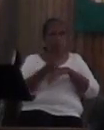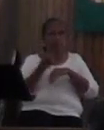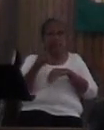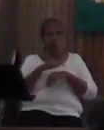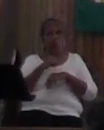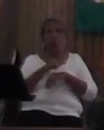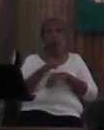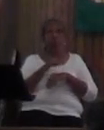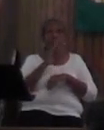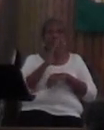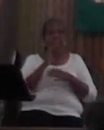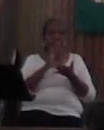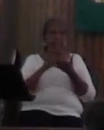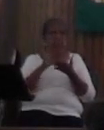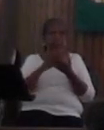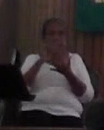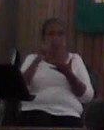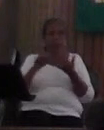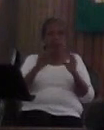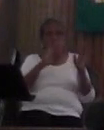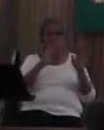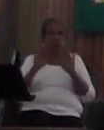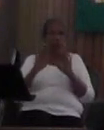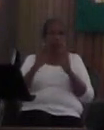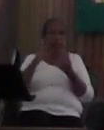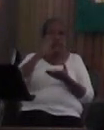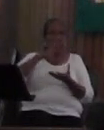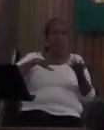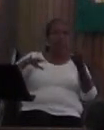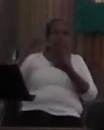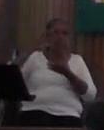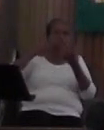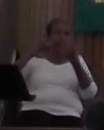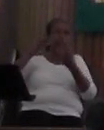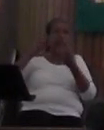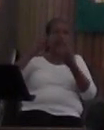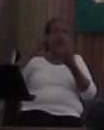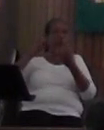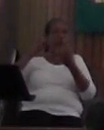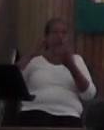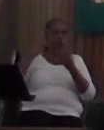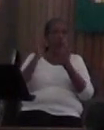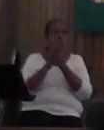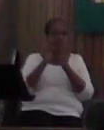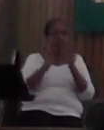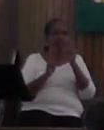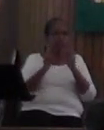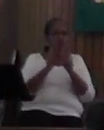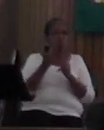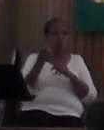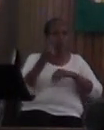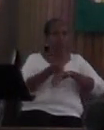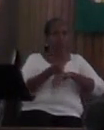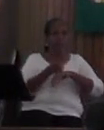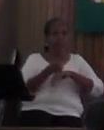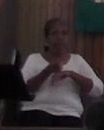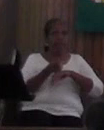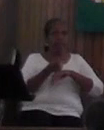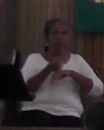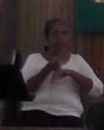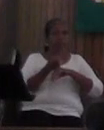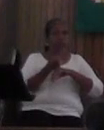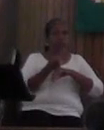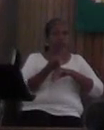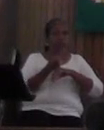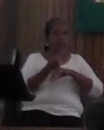be counted among the great cloud of witnesses. That we might be one day counted among the